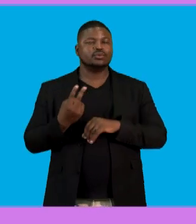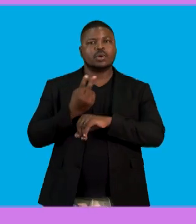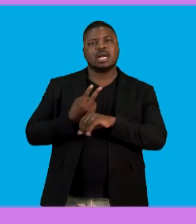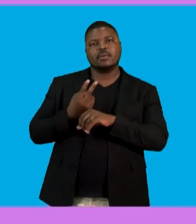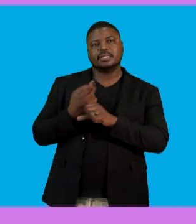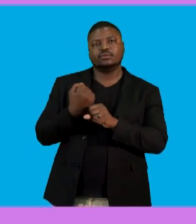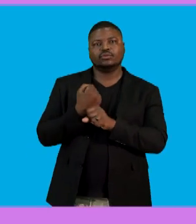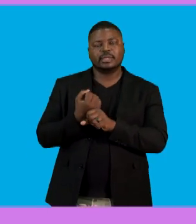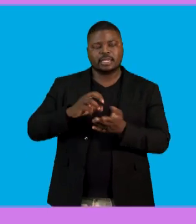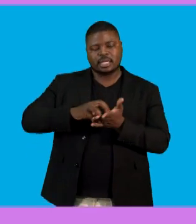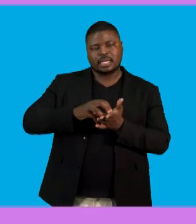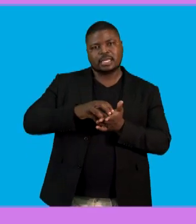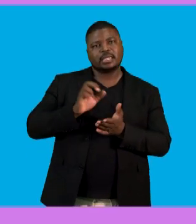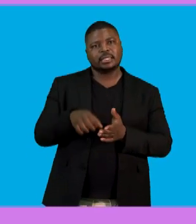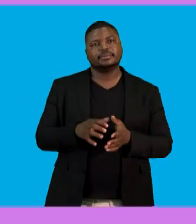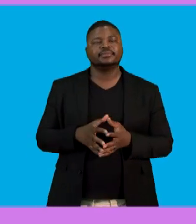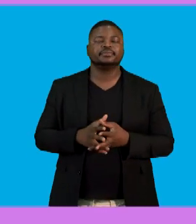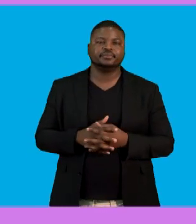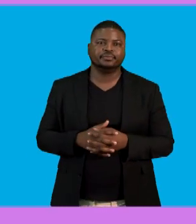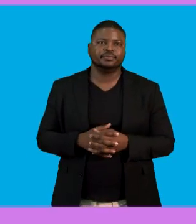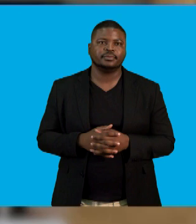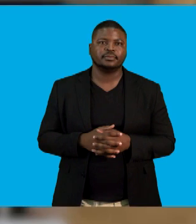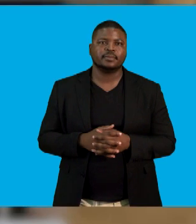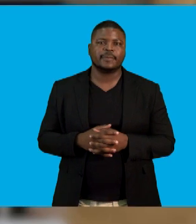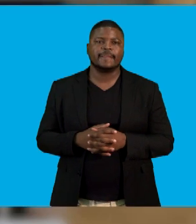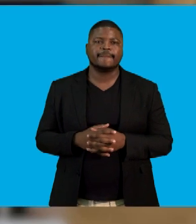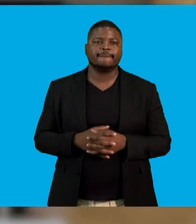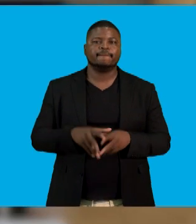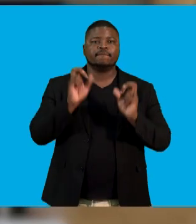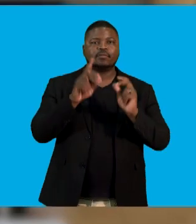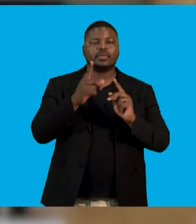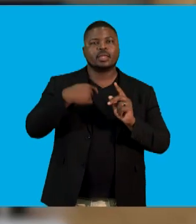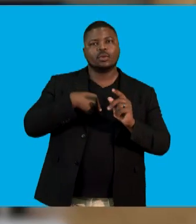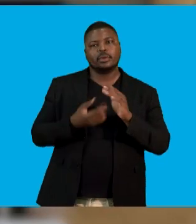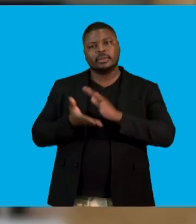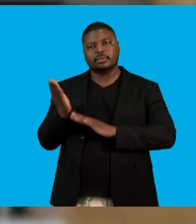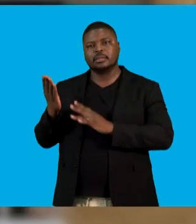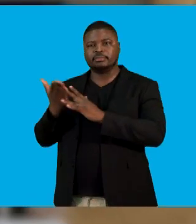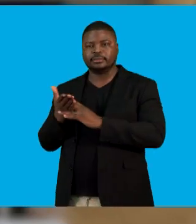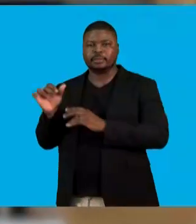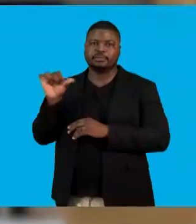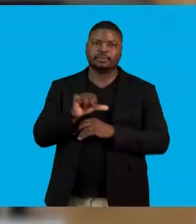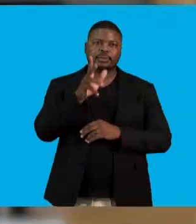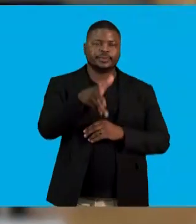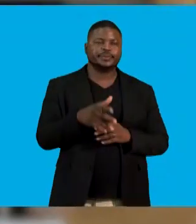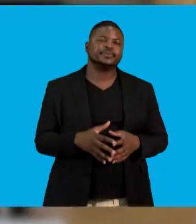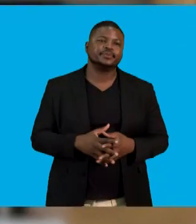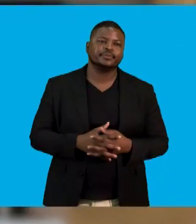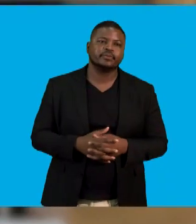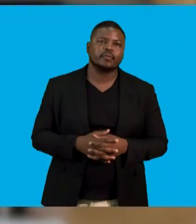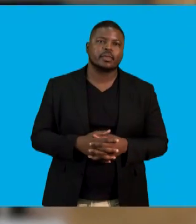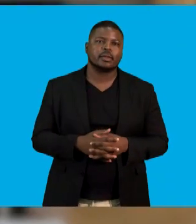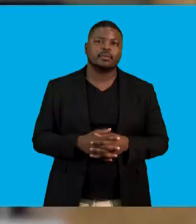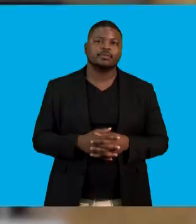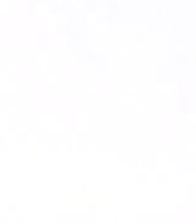Siphiwe 2 hours to actually finish baking. Okay, let's take a quick ad break and then we'll continue afterwards.